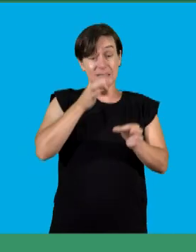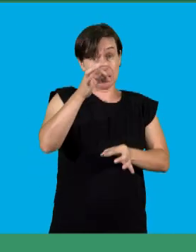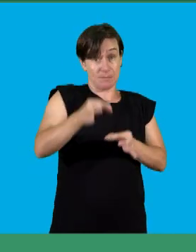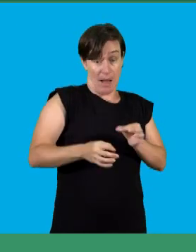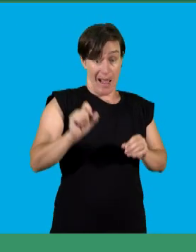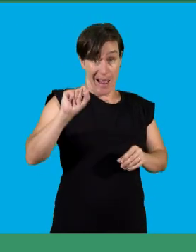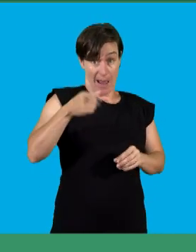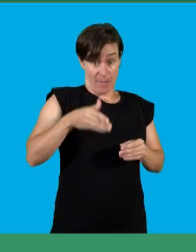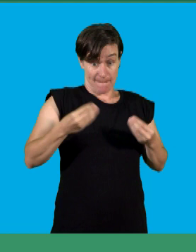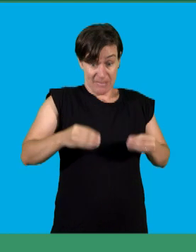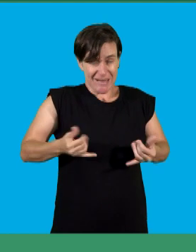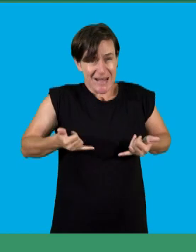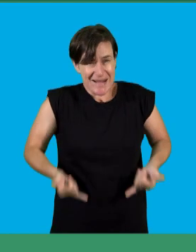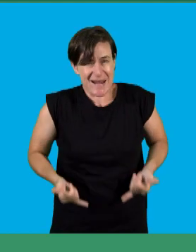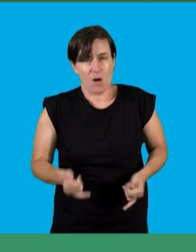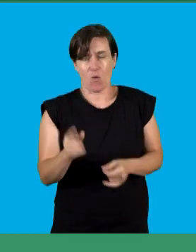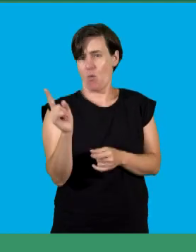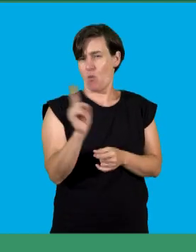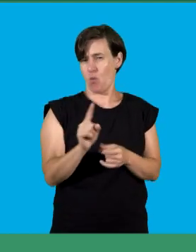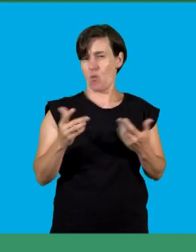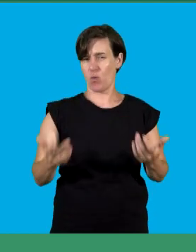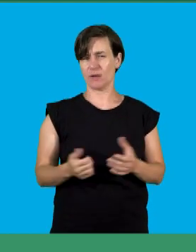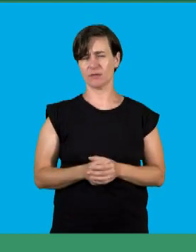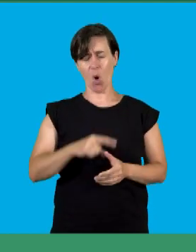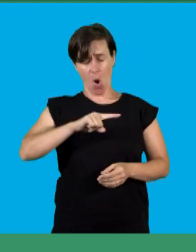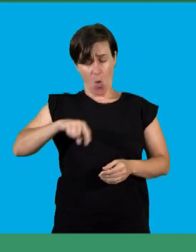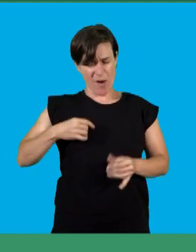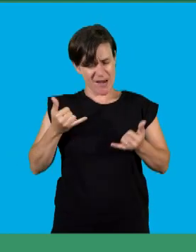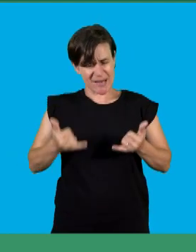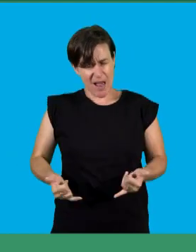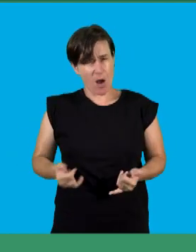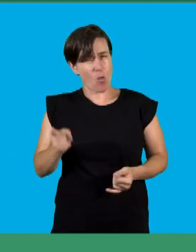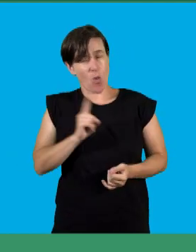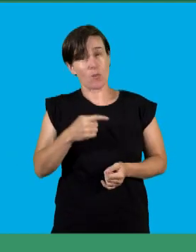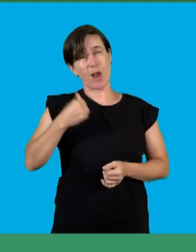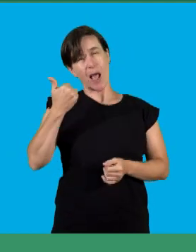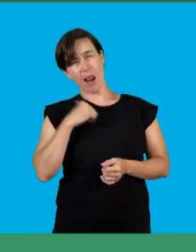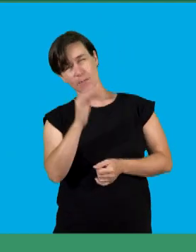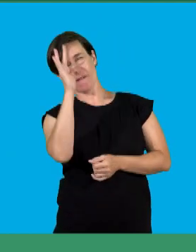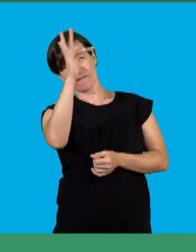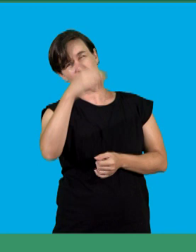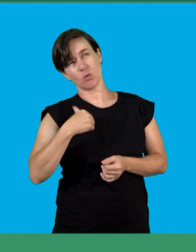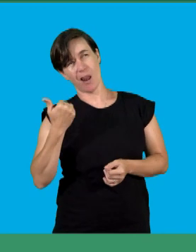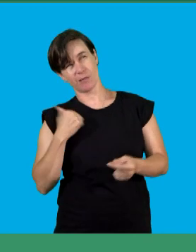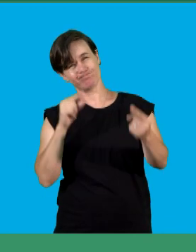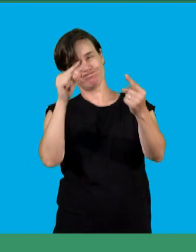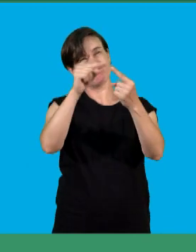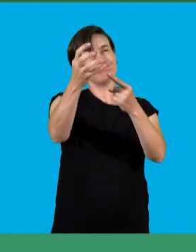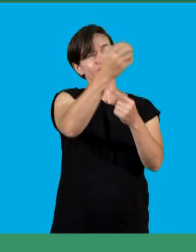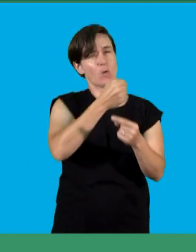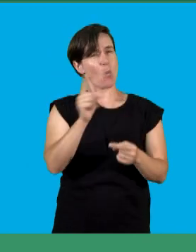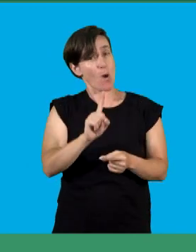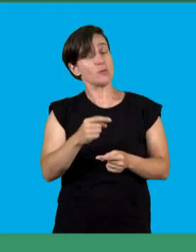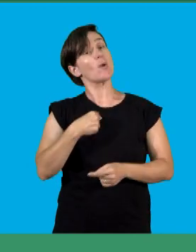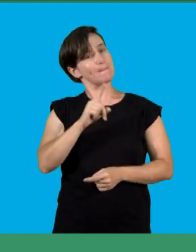situation and the desired situation. Where are we now, but where do we want to be as a business? So we